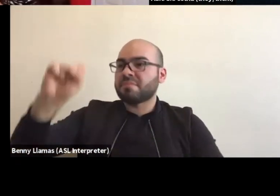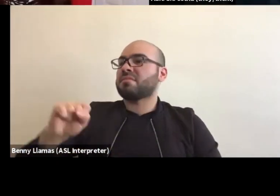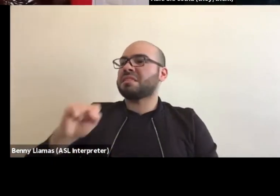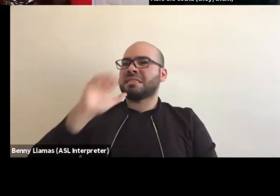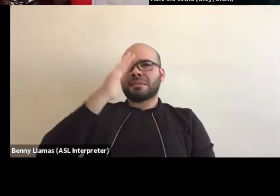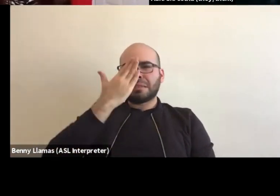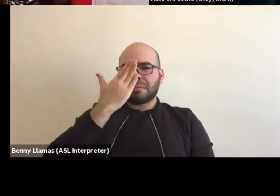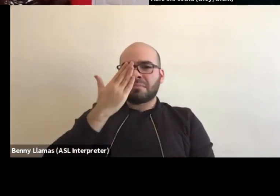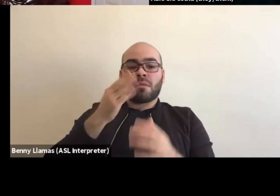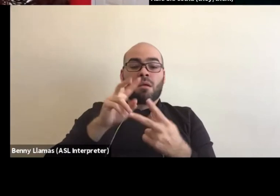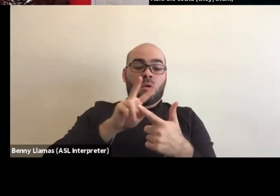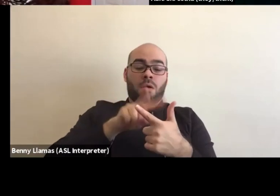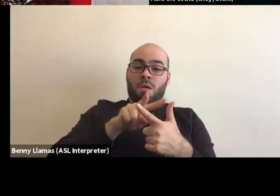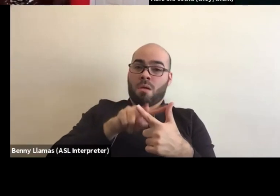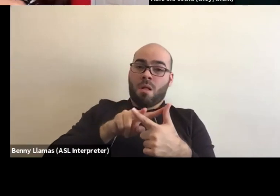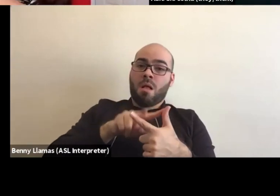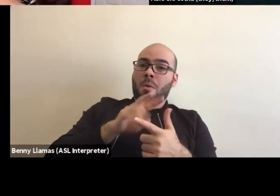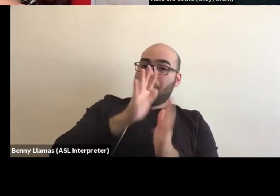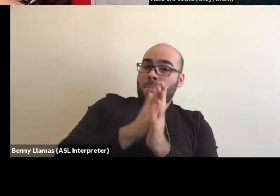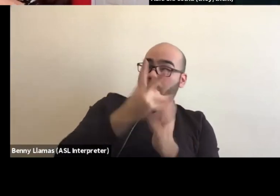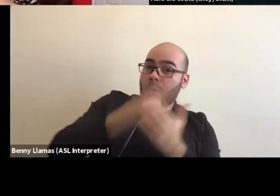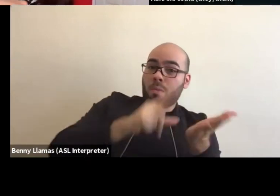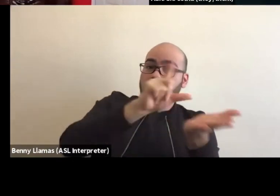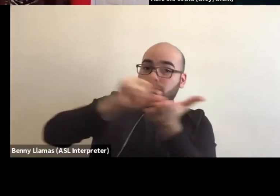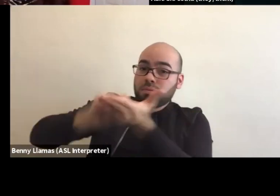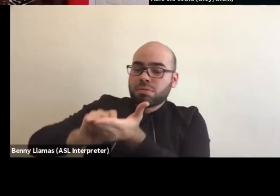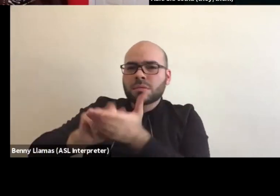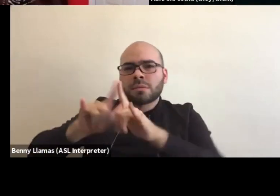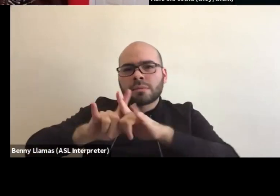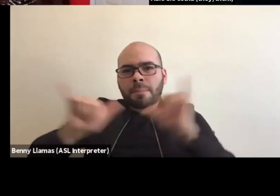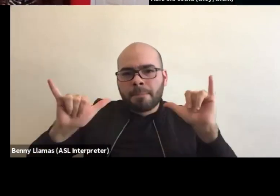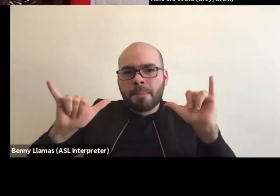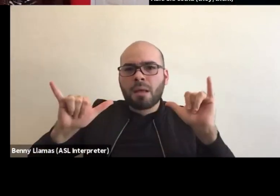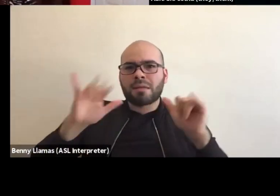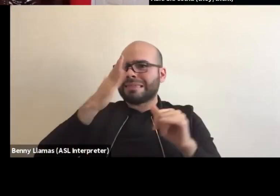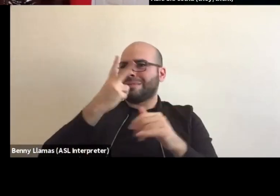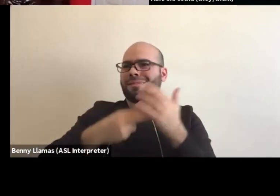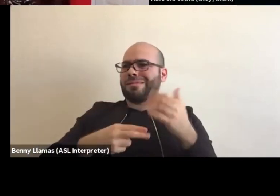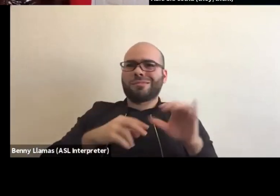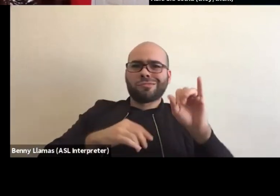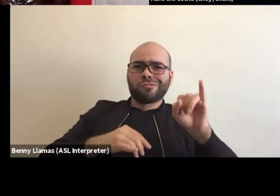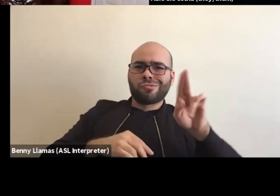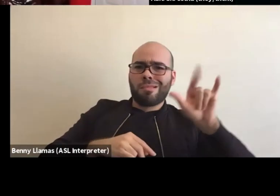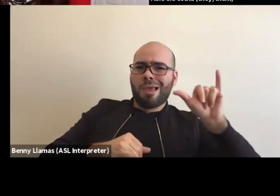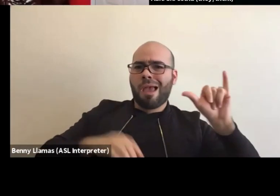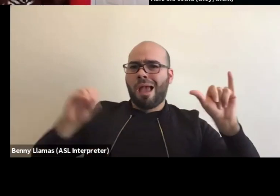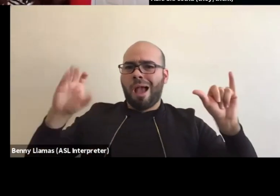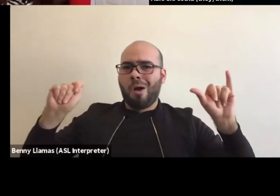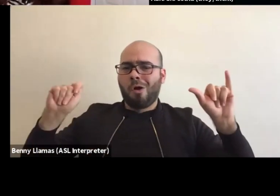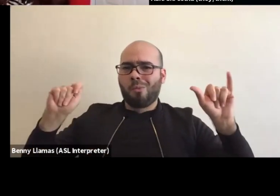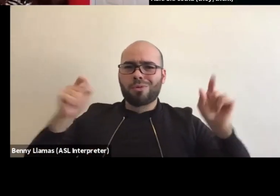next to each other. Like one in July, the other in October. Wow. And, you know, both of them have done